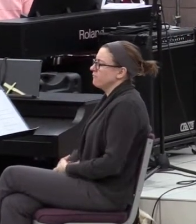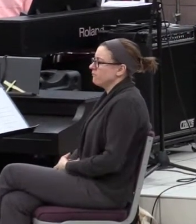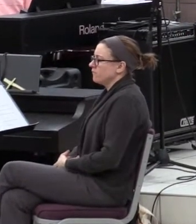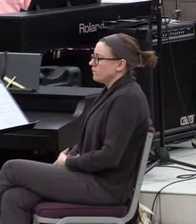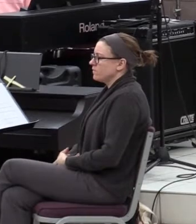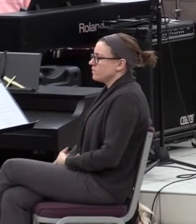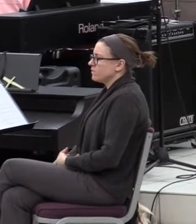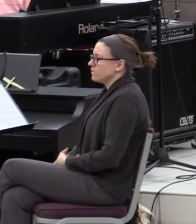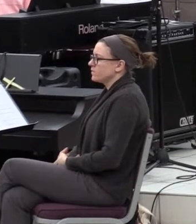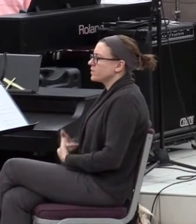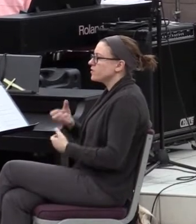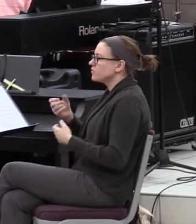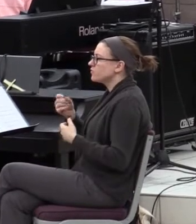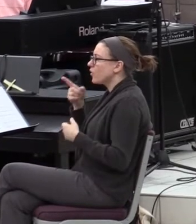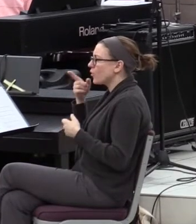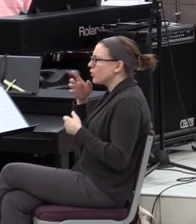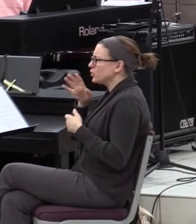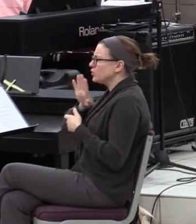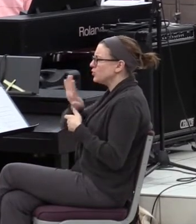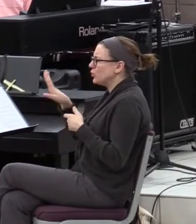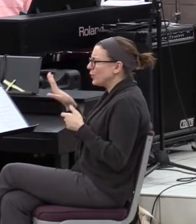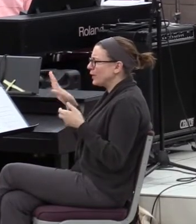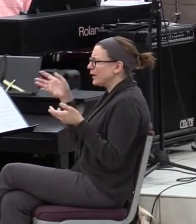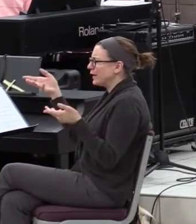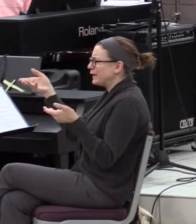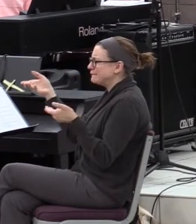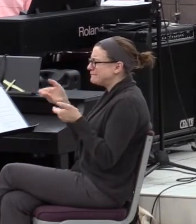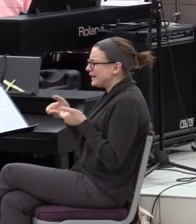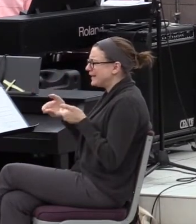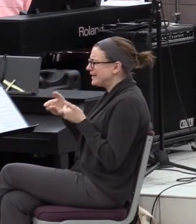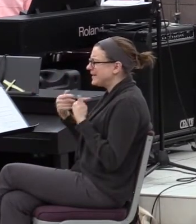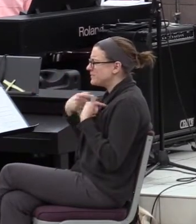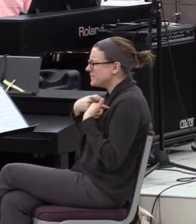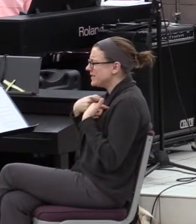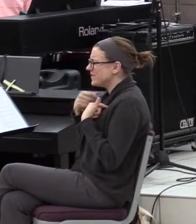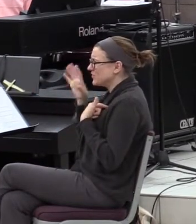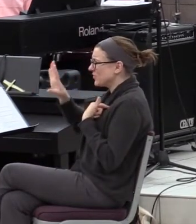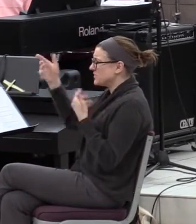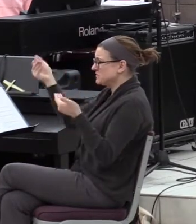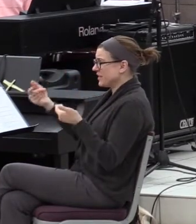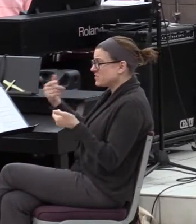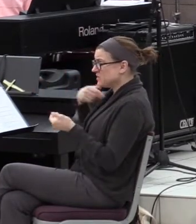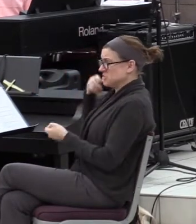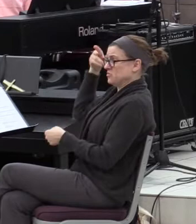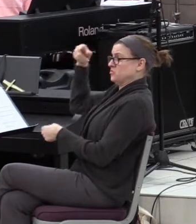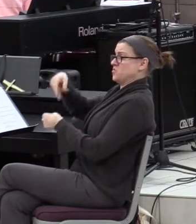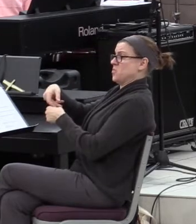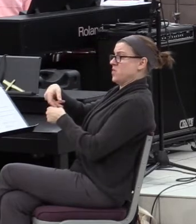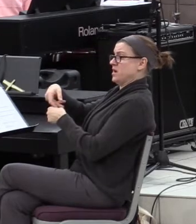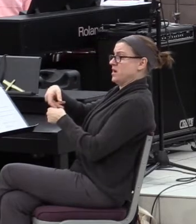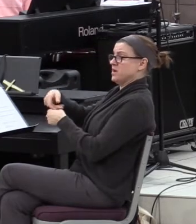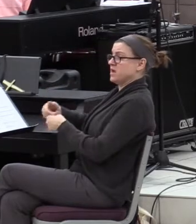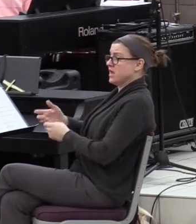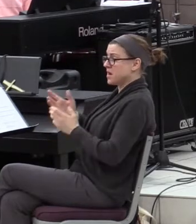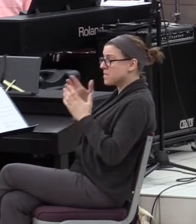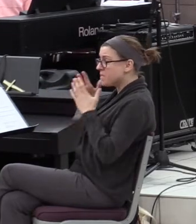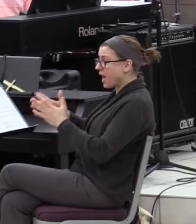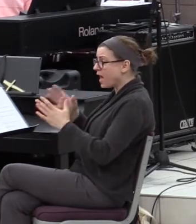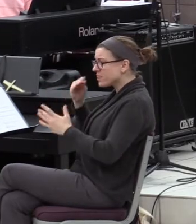So you're inviting me to join you in a path and in a